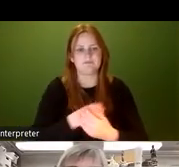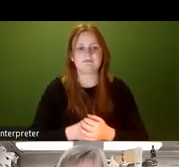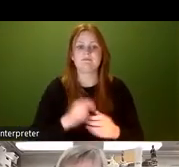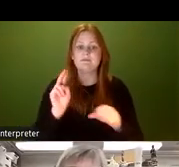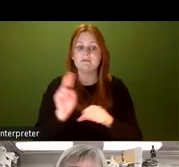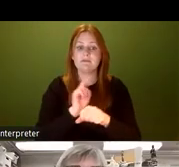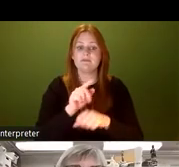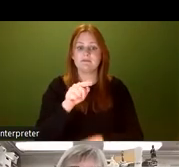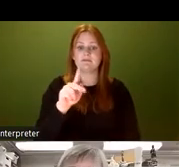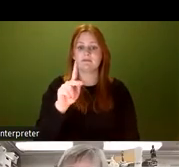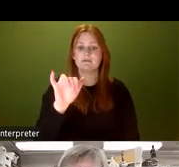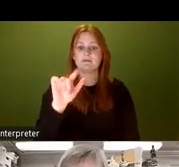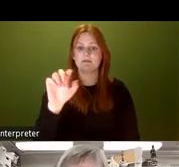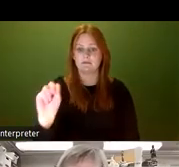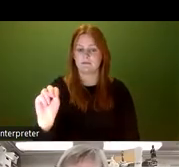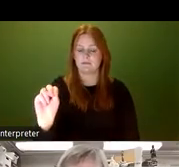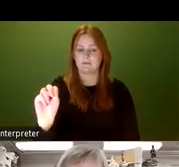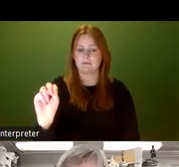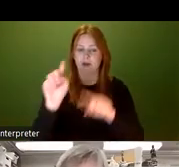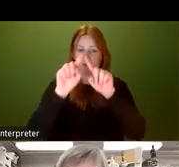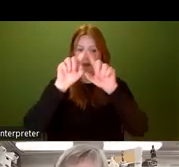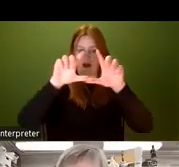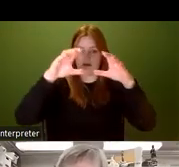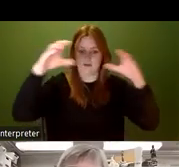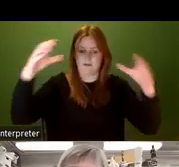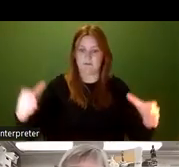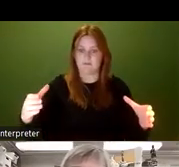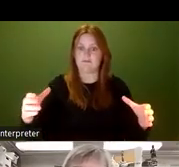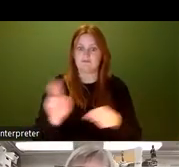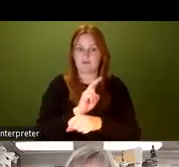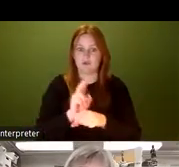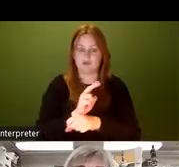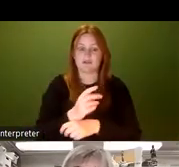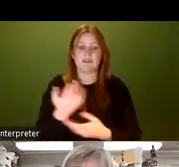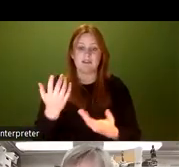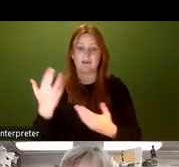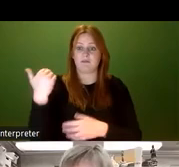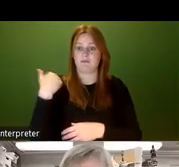beehive kilns. At one point, apparently 75% of all ceramics dishes,